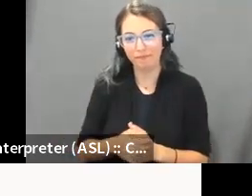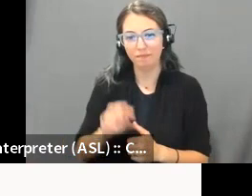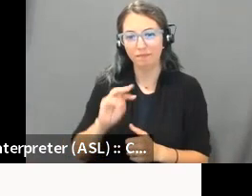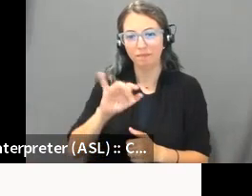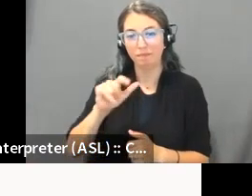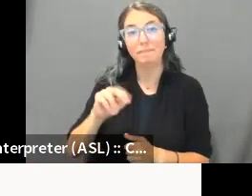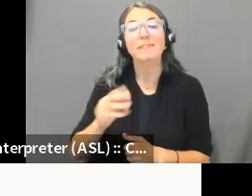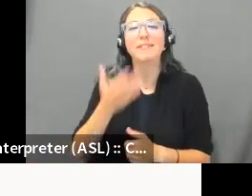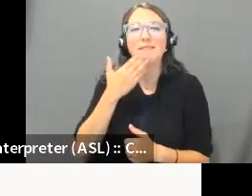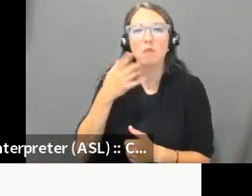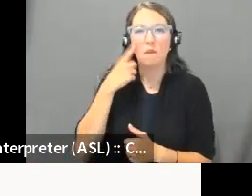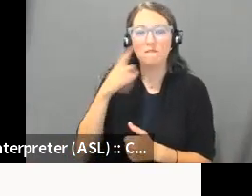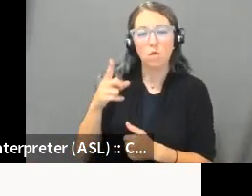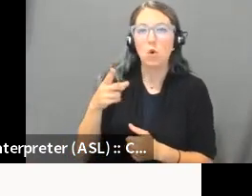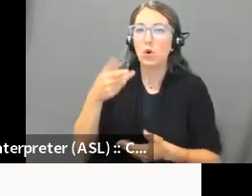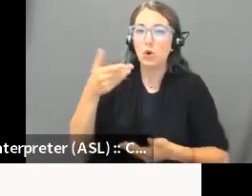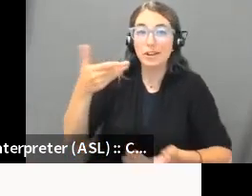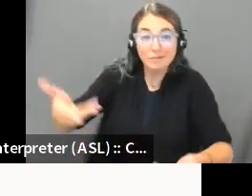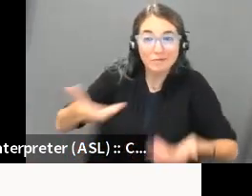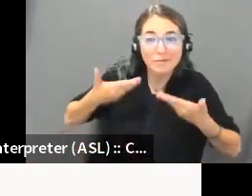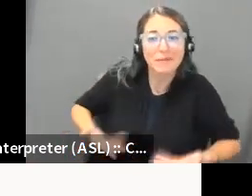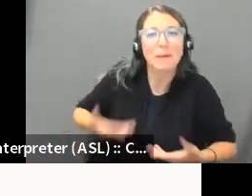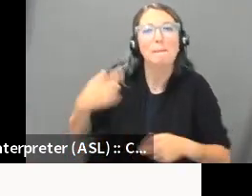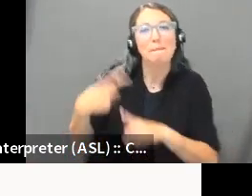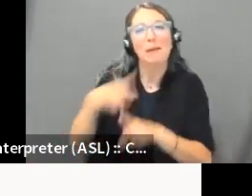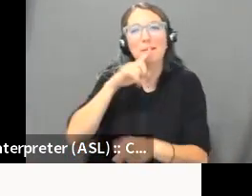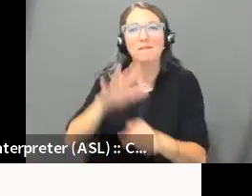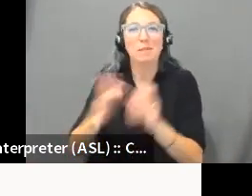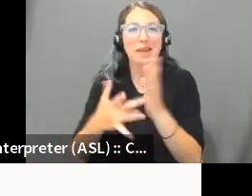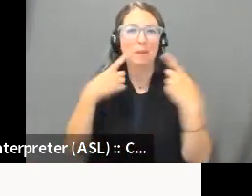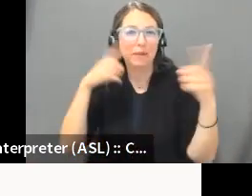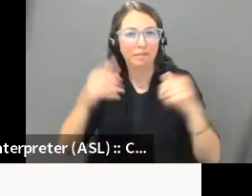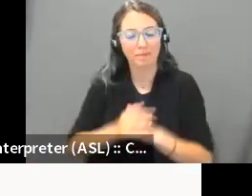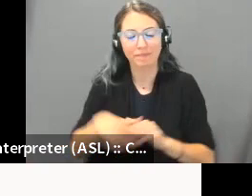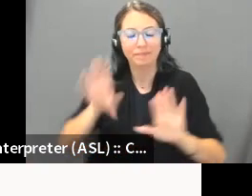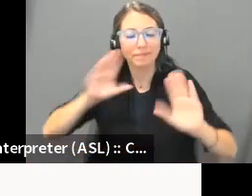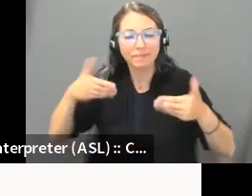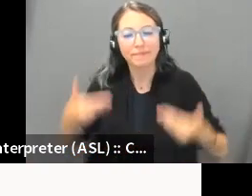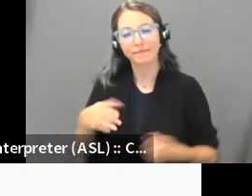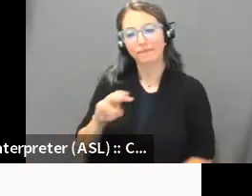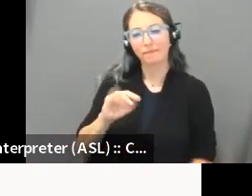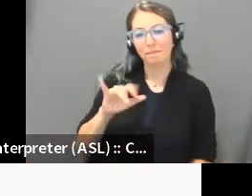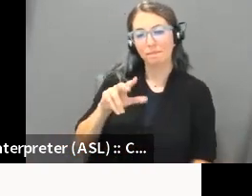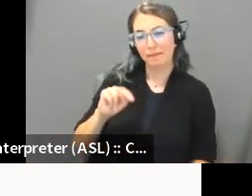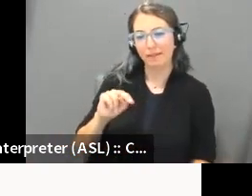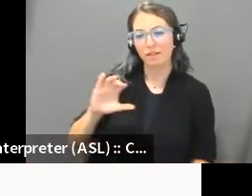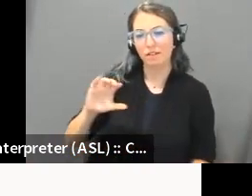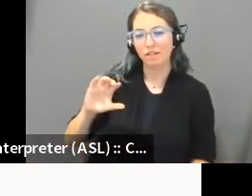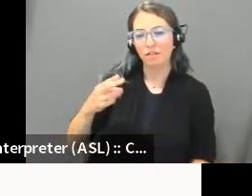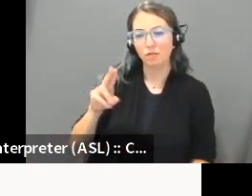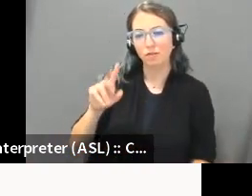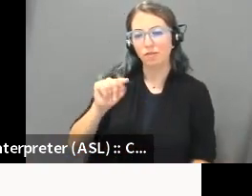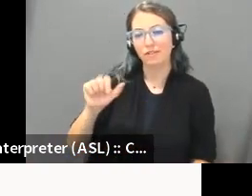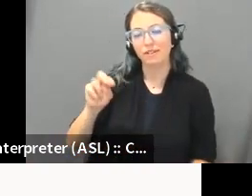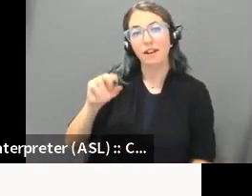for the confirming the tech is working today. My name is Milan Chitani. I'm a data analyst, and I'm here on behalf of